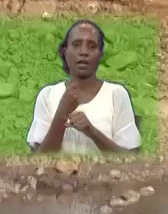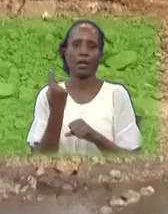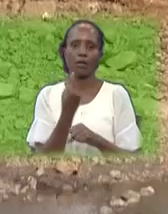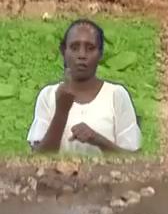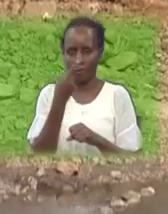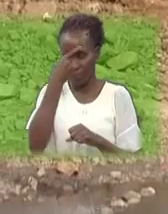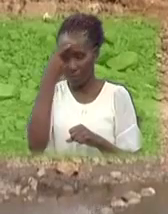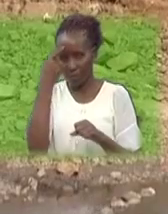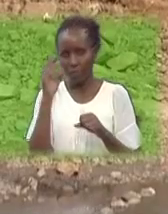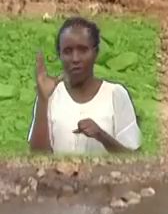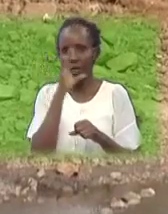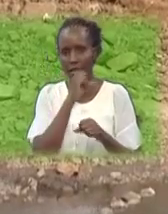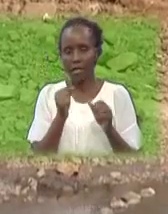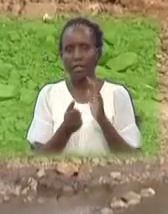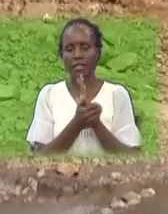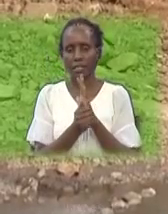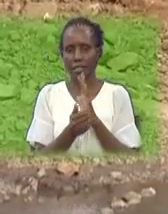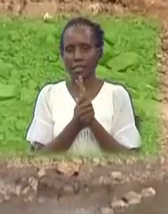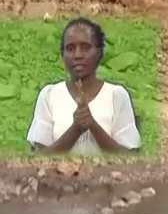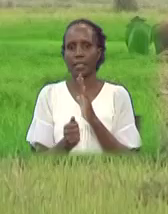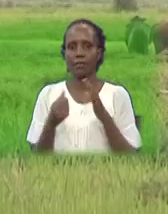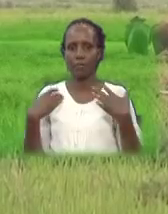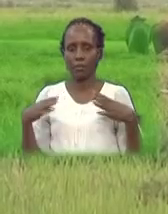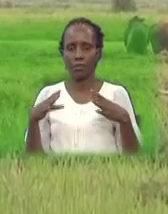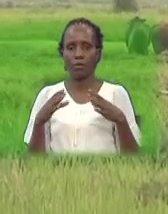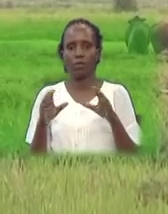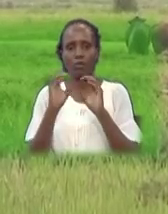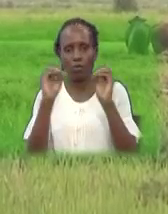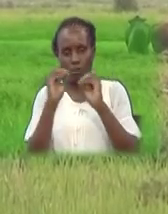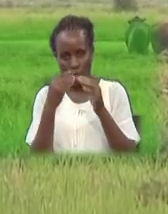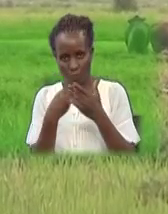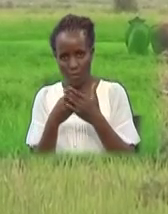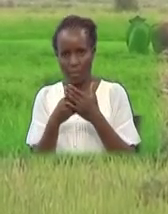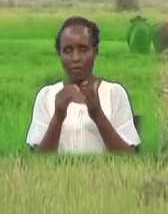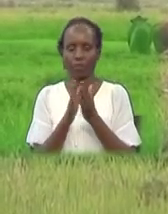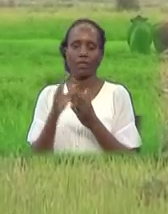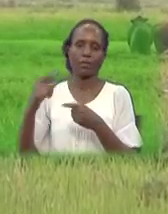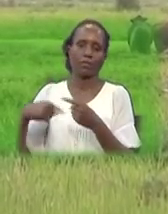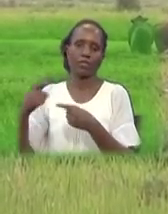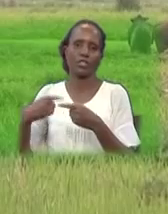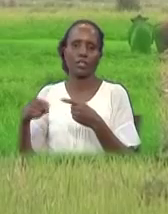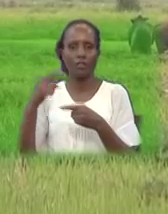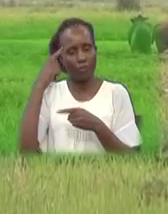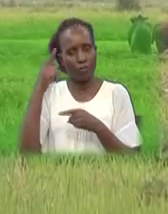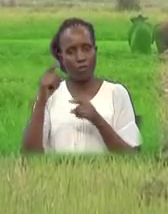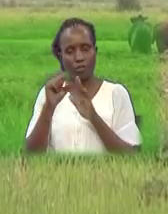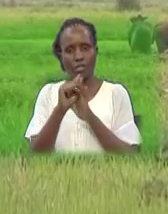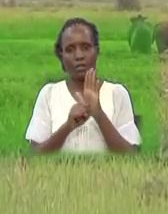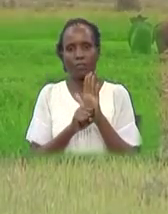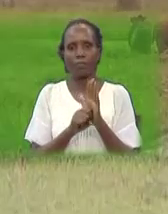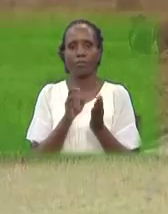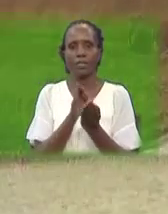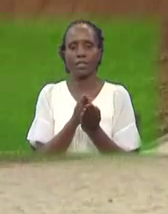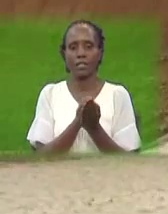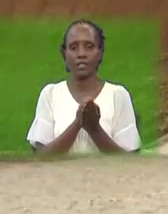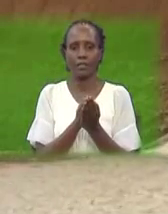due to lack of skilled personnel, lack of finances and lack of machinery for scheme maintenance.